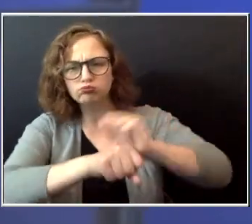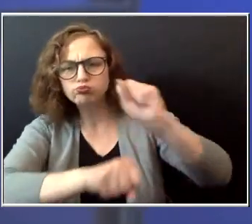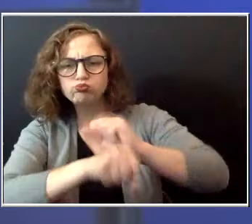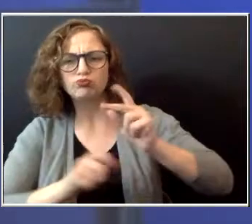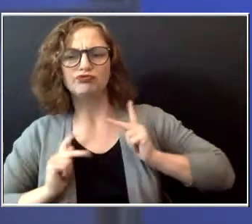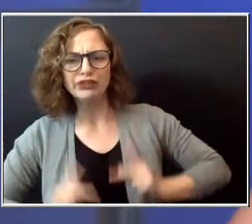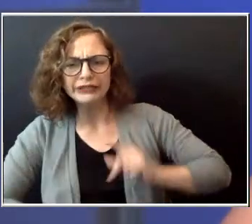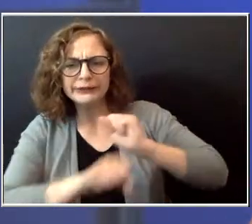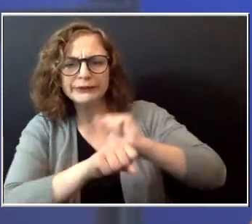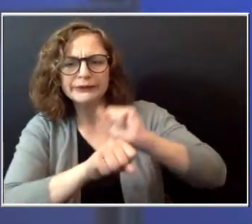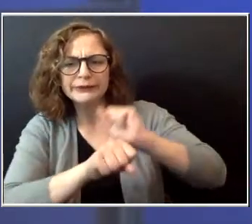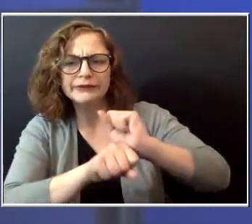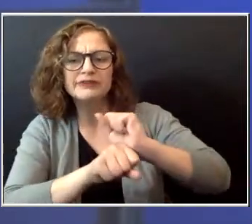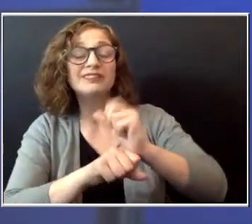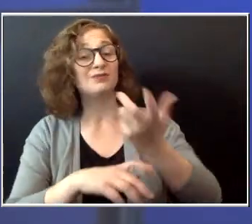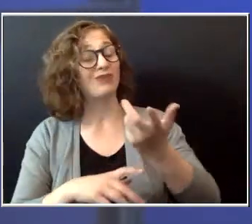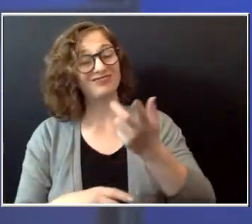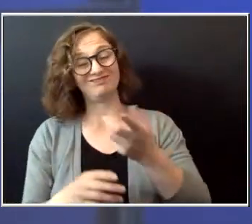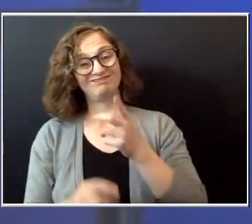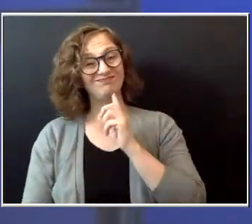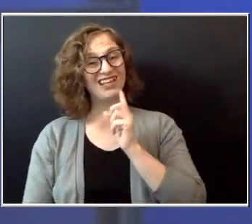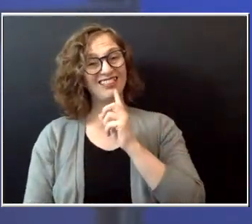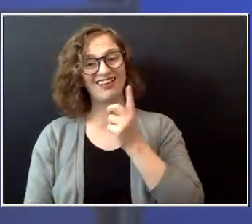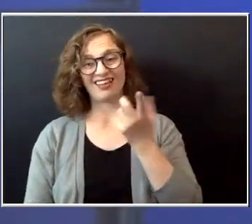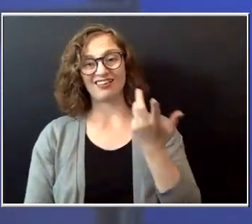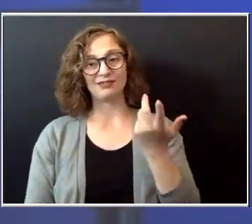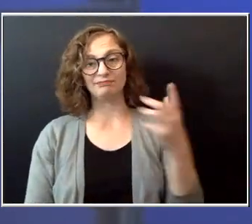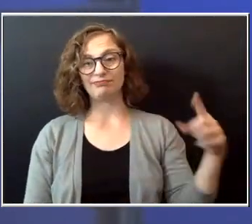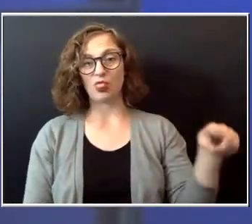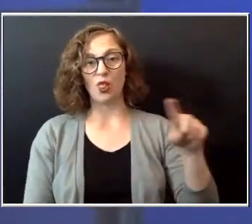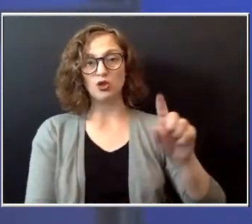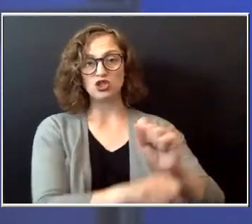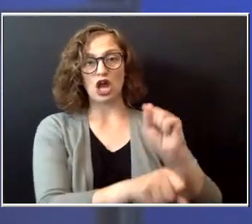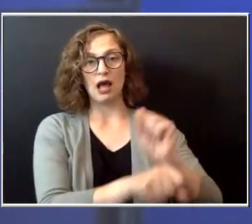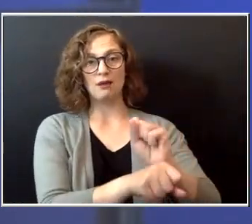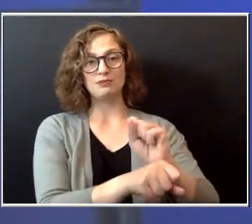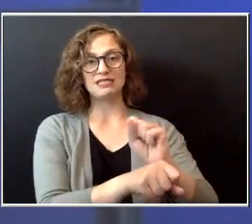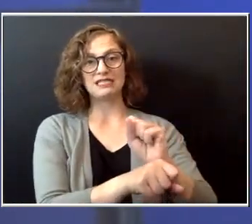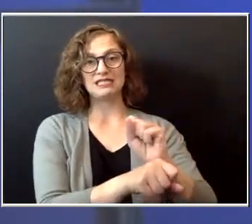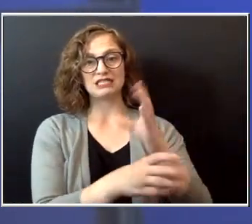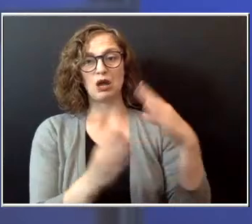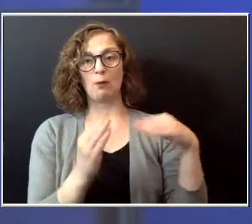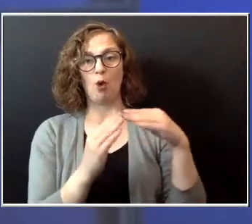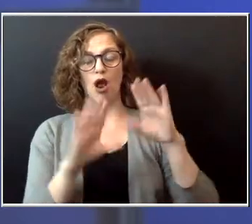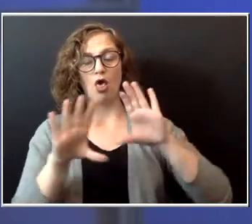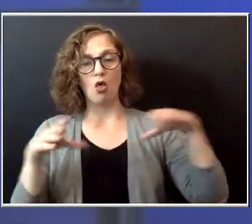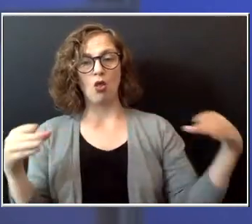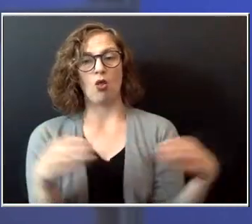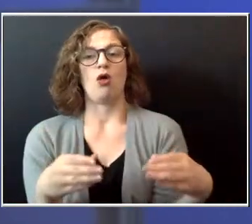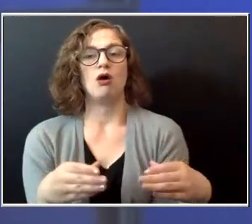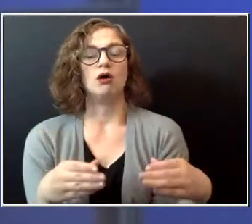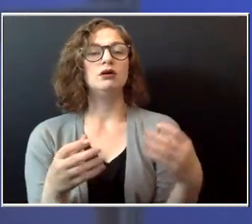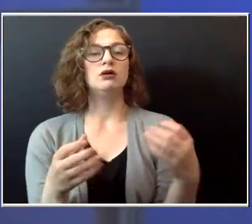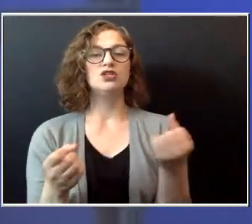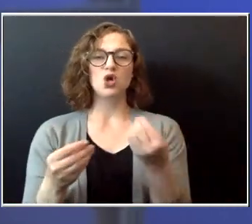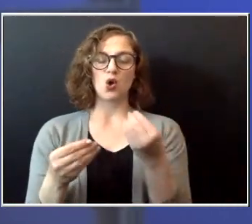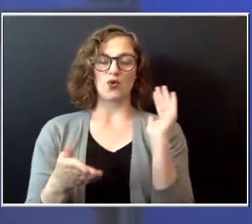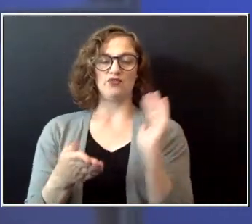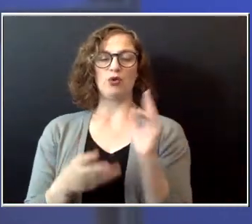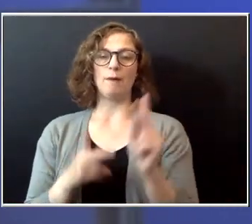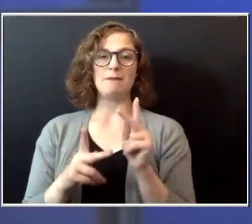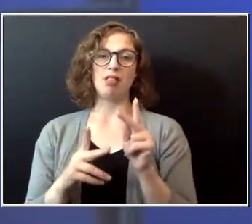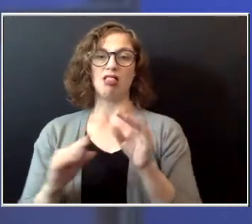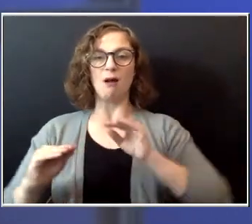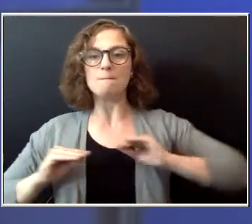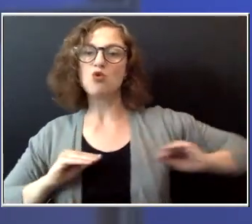have largely been centralized, and fewer people are moving, but they're still eating similarly. And